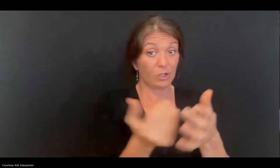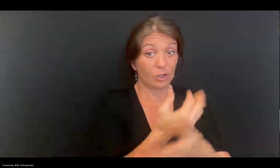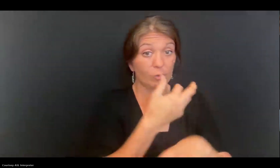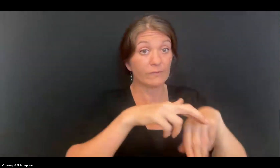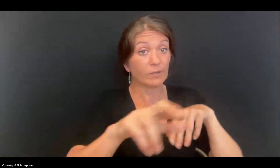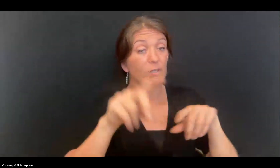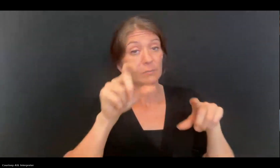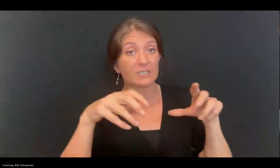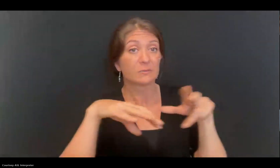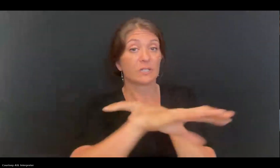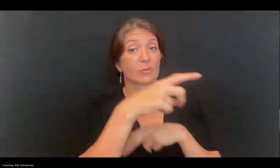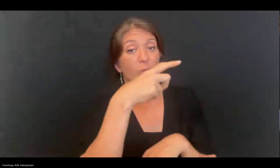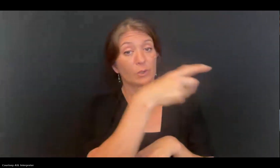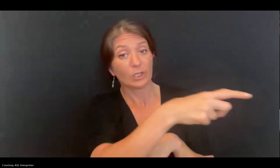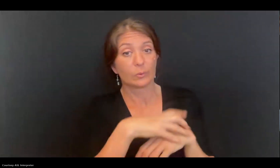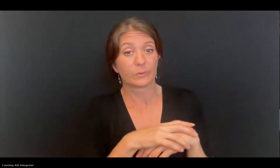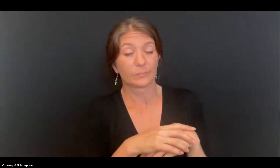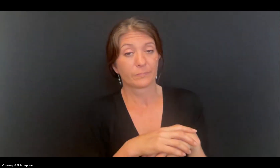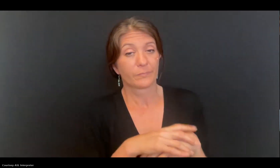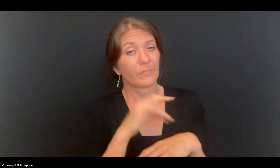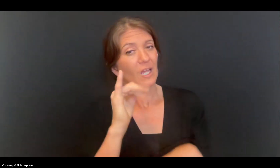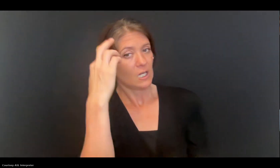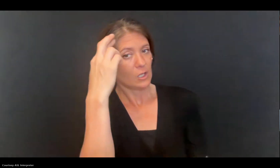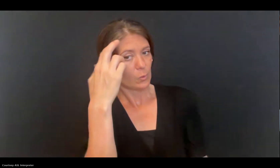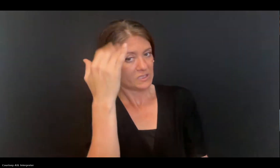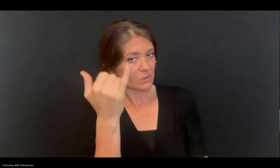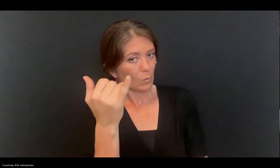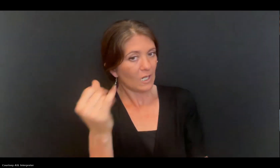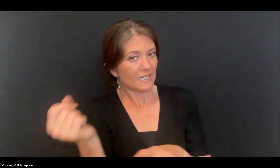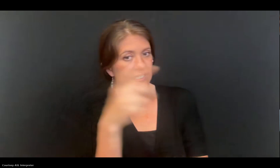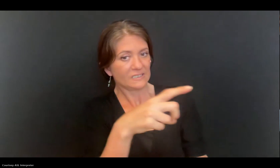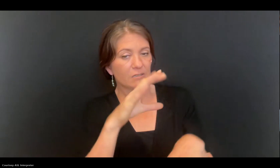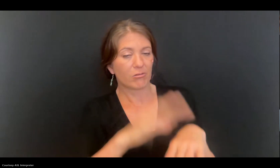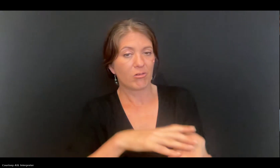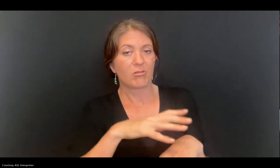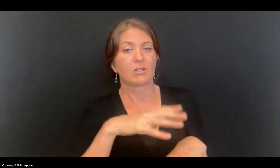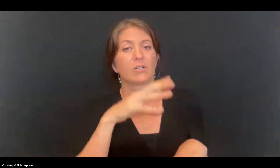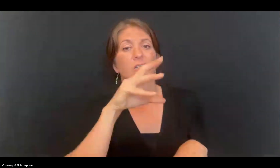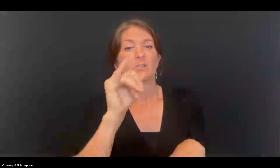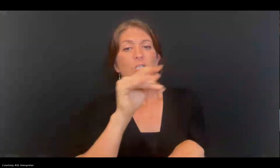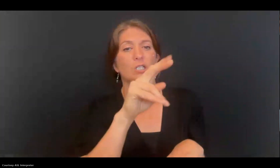through you guys. And that's the reason why I sent it on 6/20.